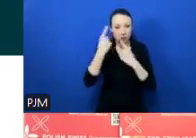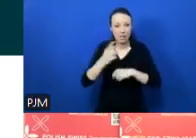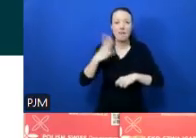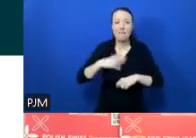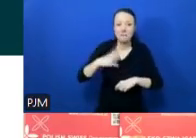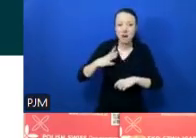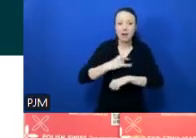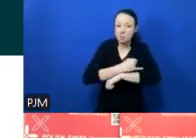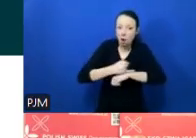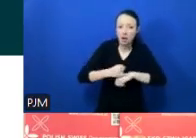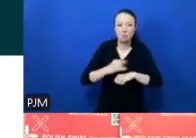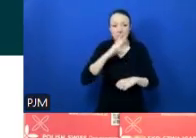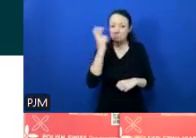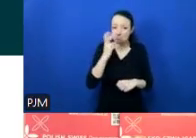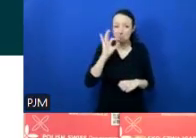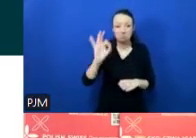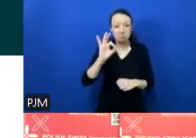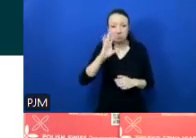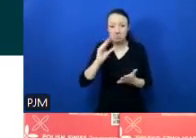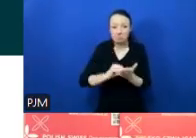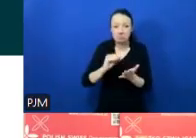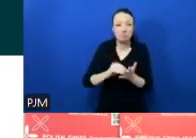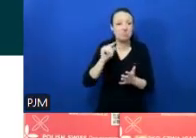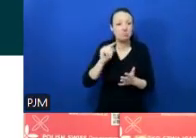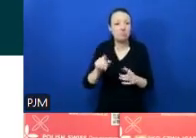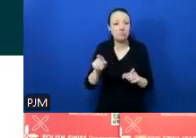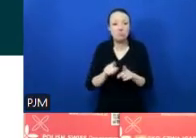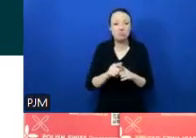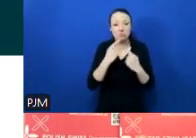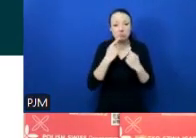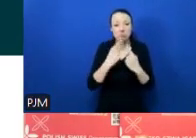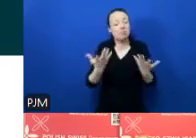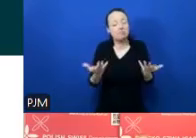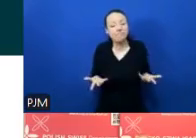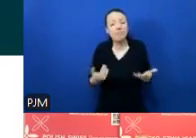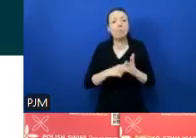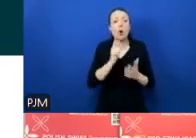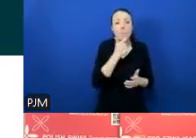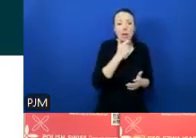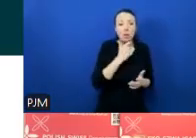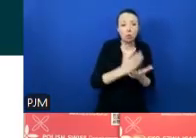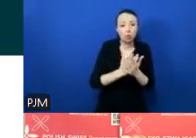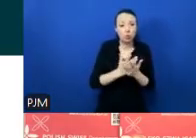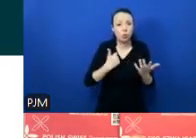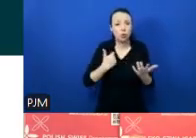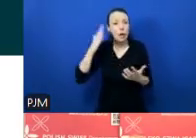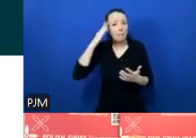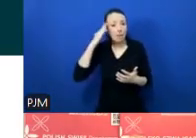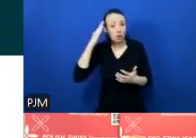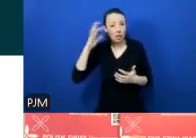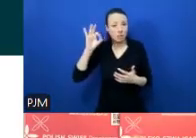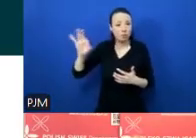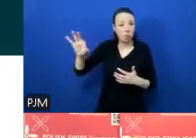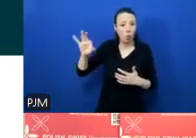Mr. Tomasz, we are very interested in your experience, but we have a kind of a continuance because we have